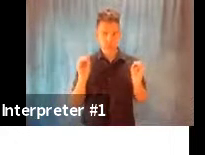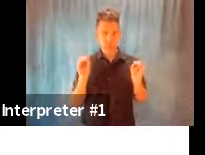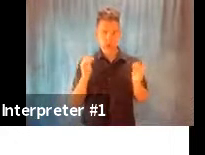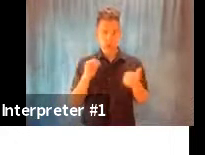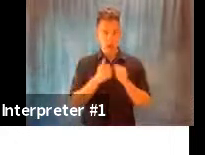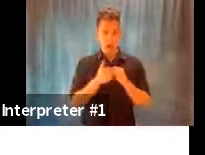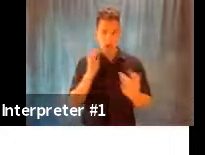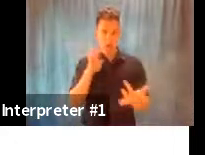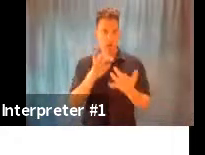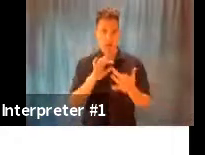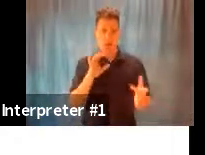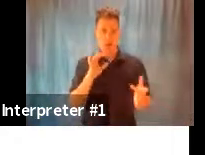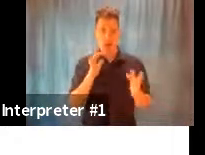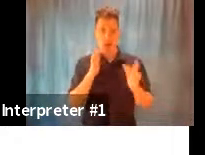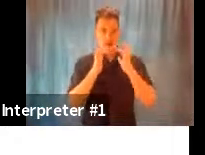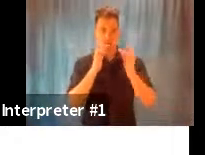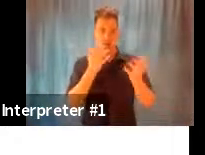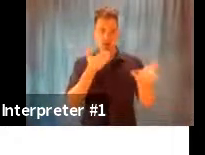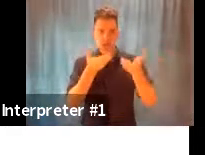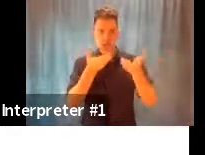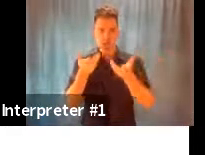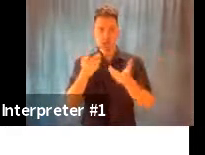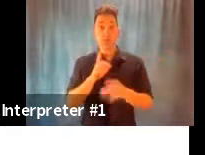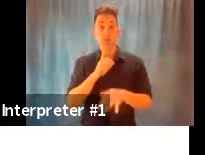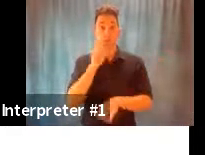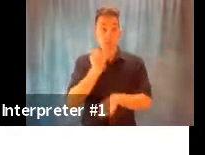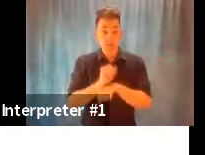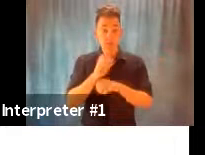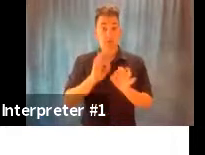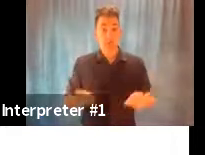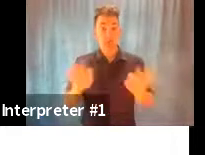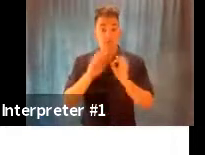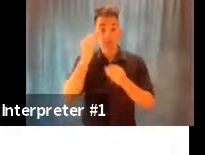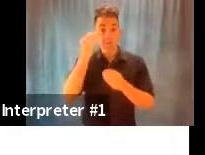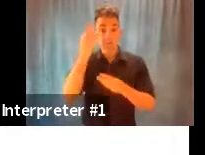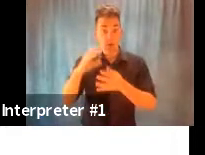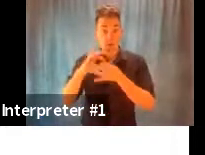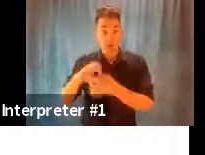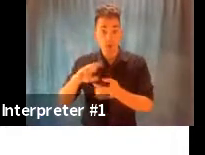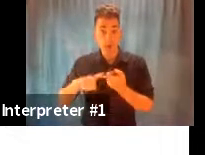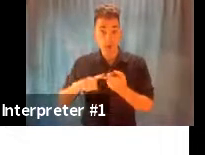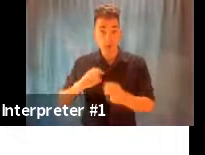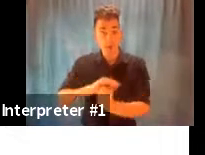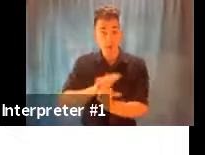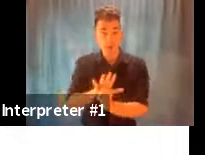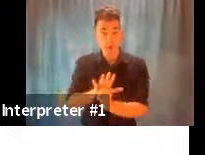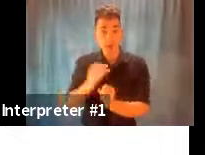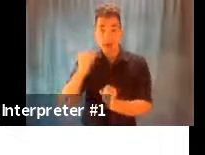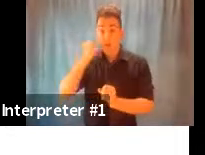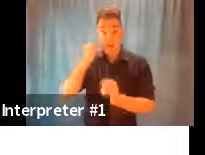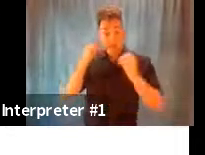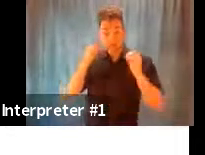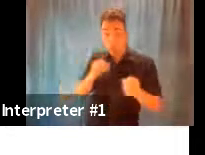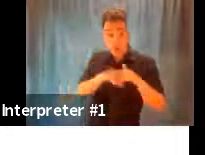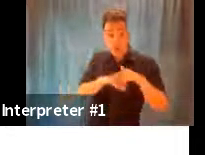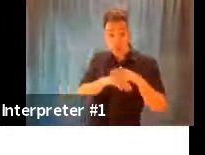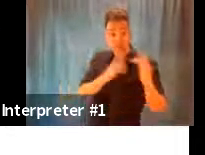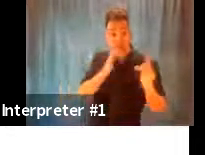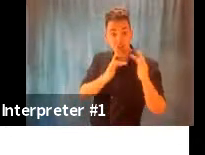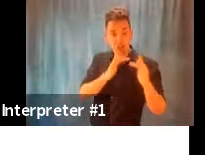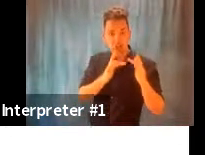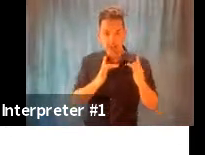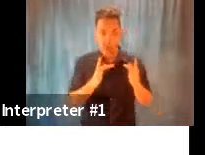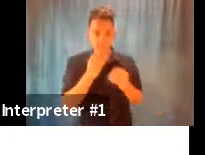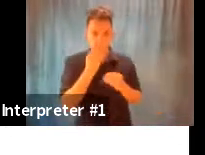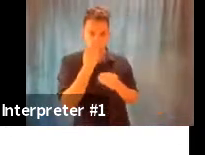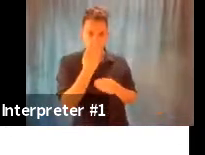or even connect with vital information about the pandemic if they didn't have access to the internet.